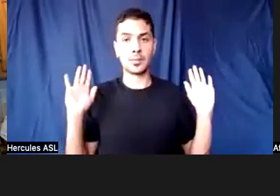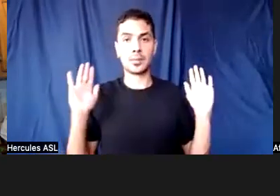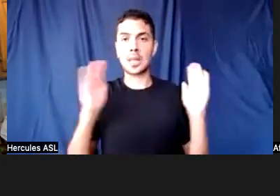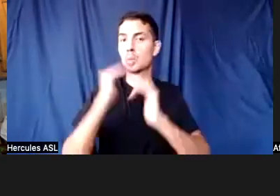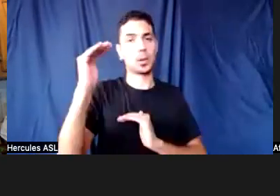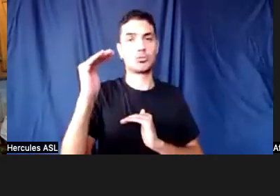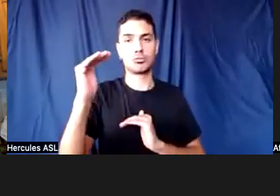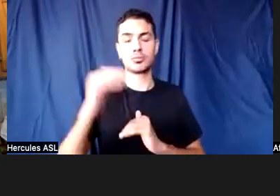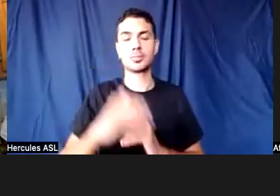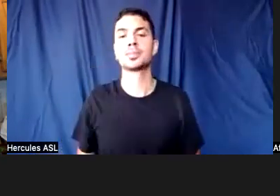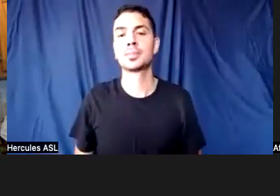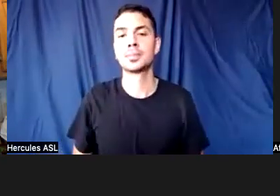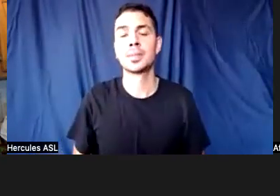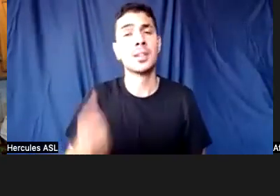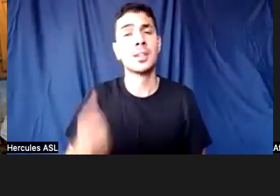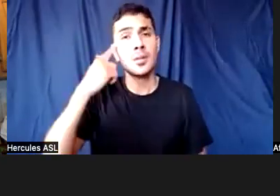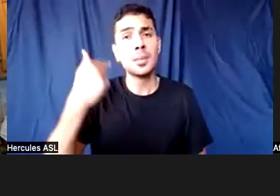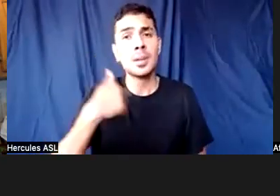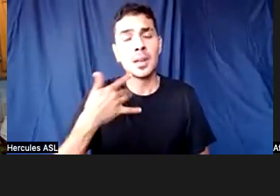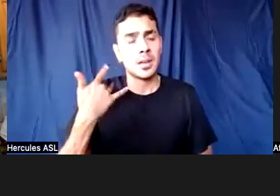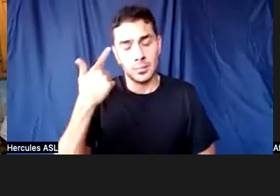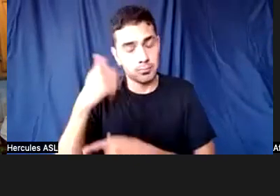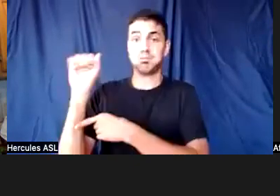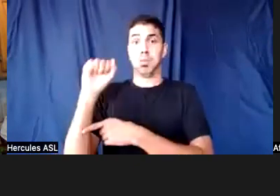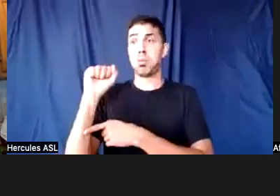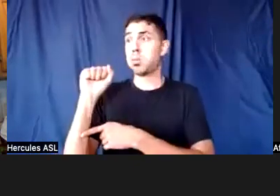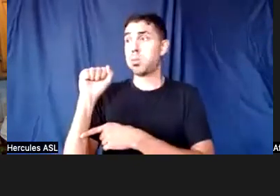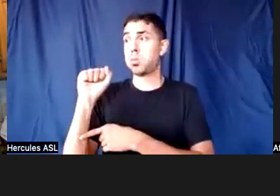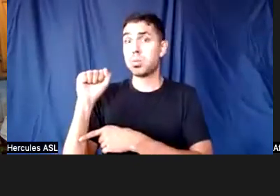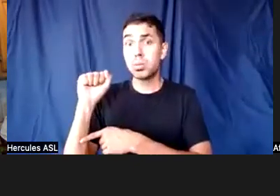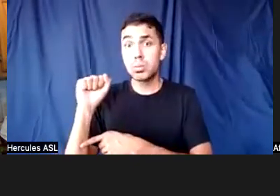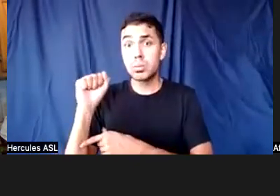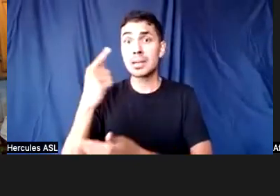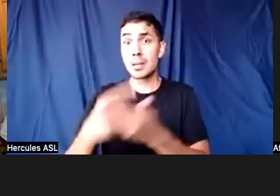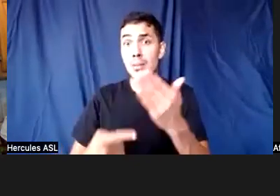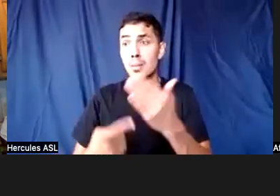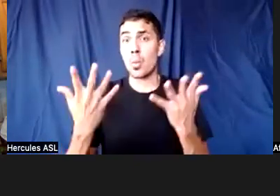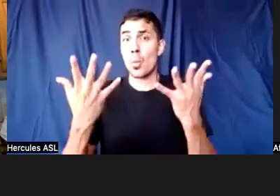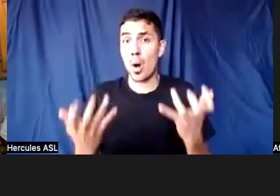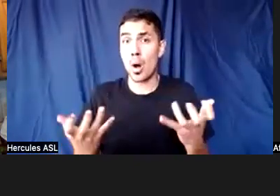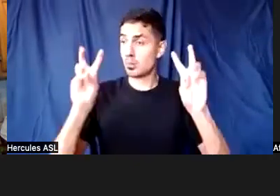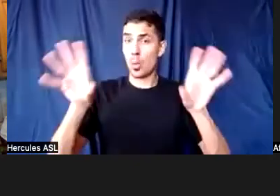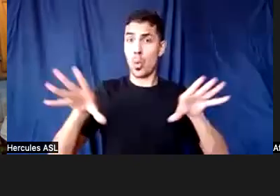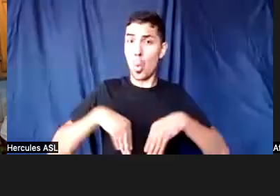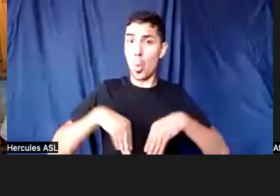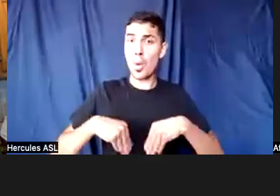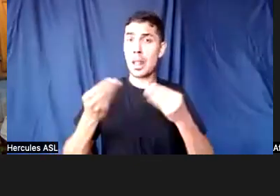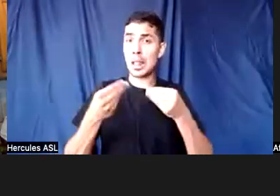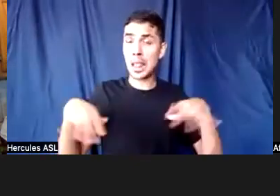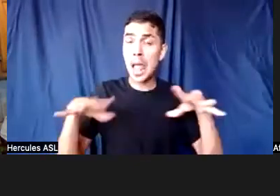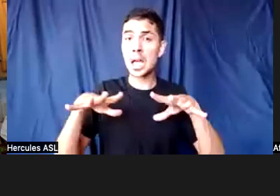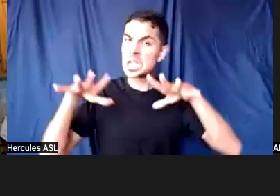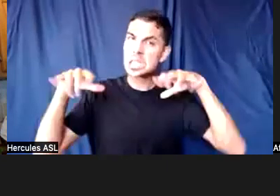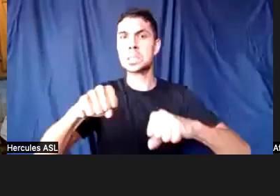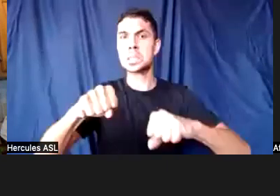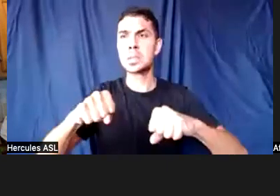mind-blowing that somebody would want to come in and own the land. And it's just hard to understand when somebody comes in with those kind of violent tactics,